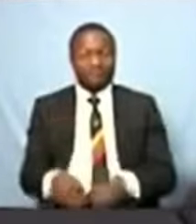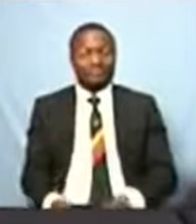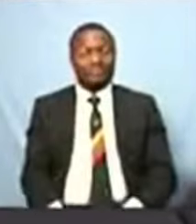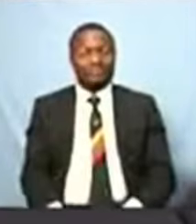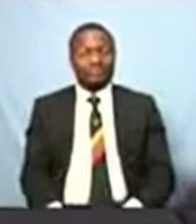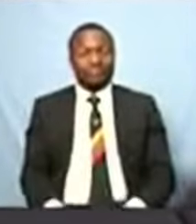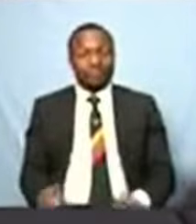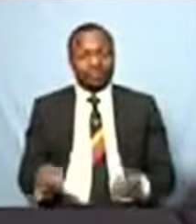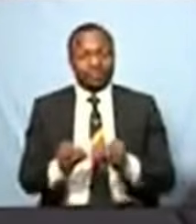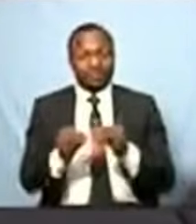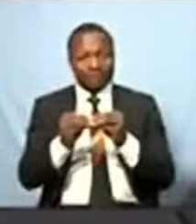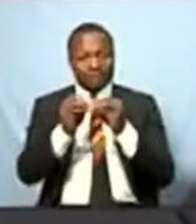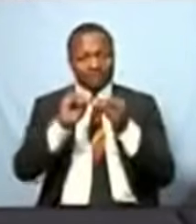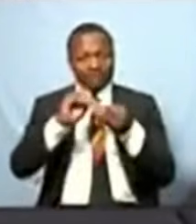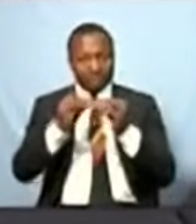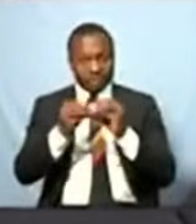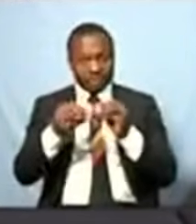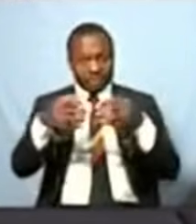and the total number of